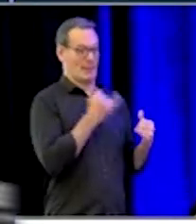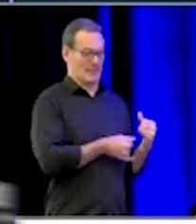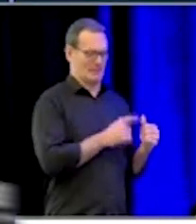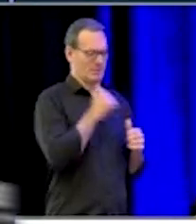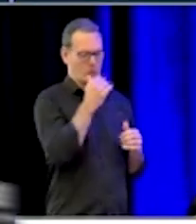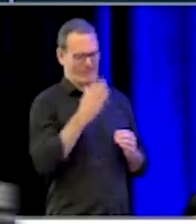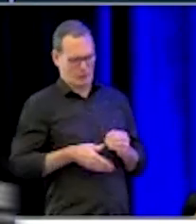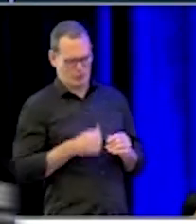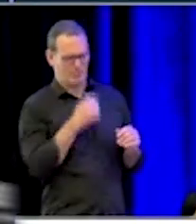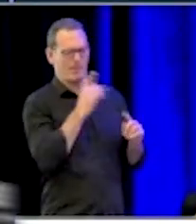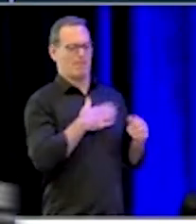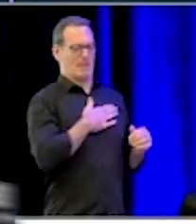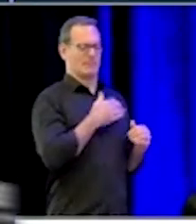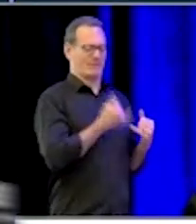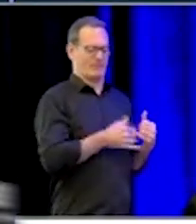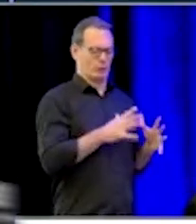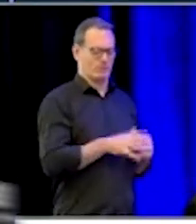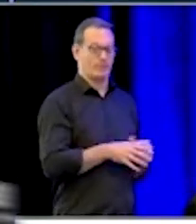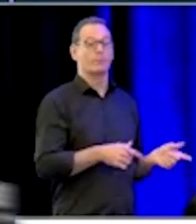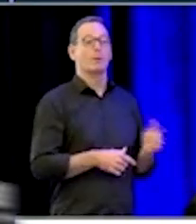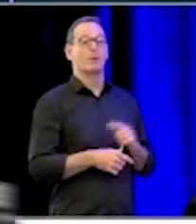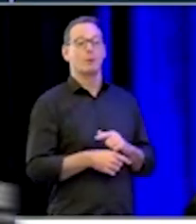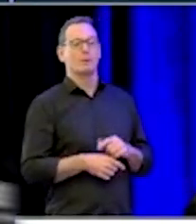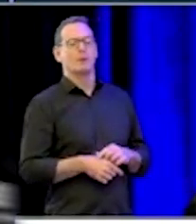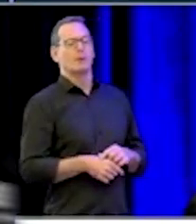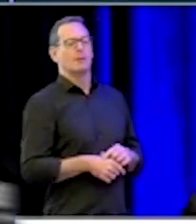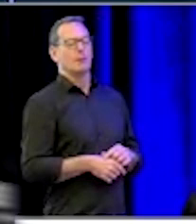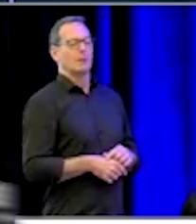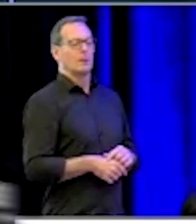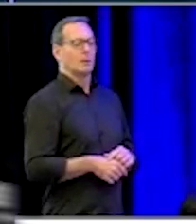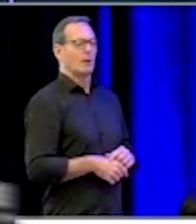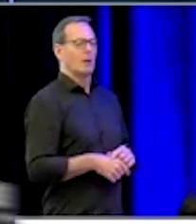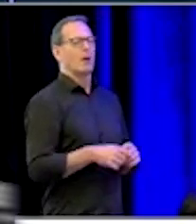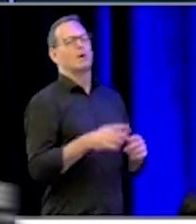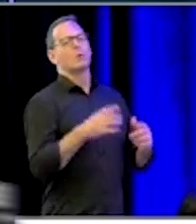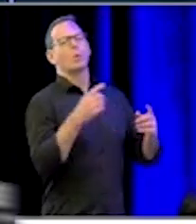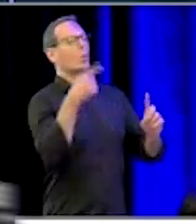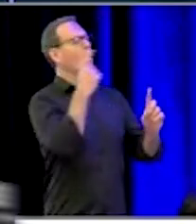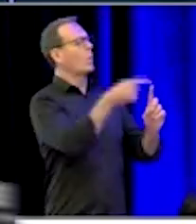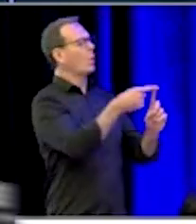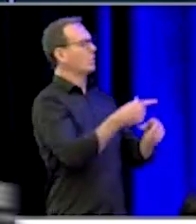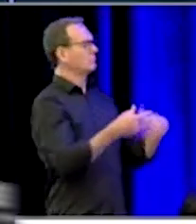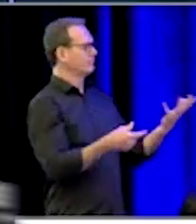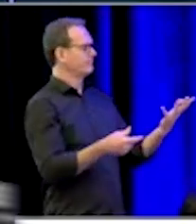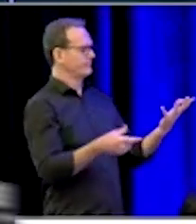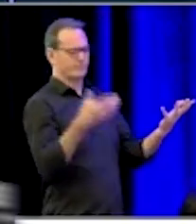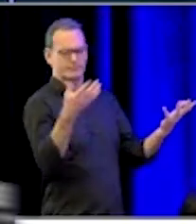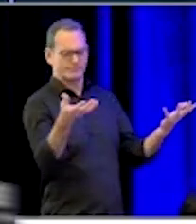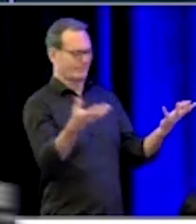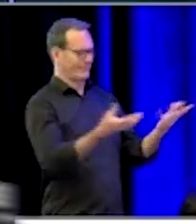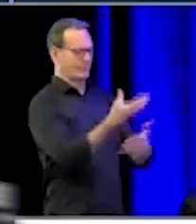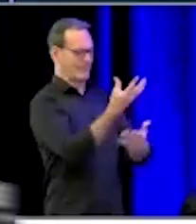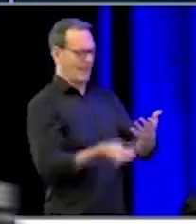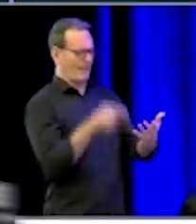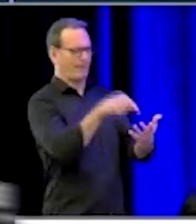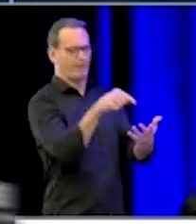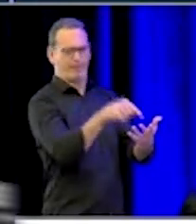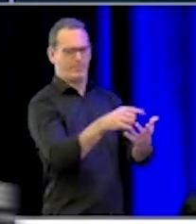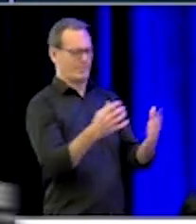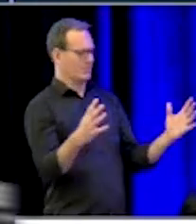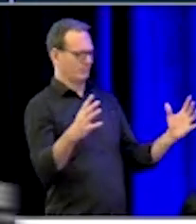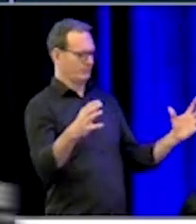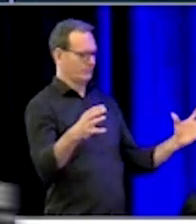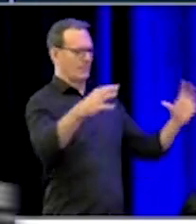back over to Nora in just a second. But what we're really trying to do here is bridge the gap. Red Seal Trades